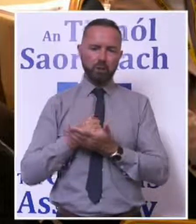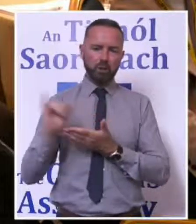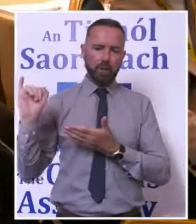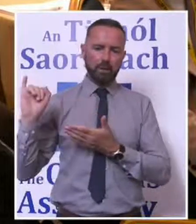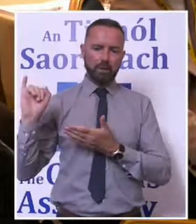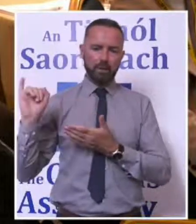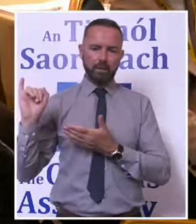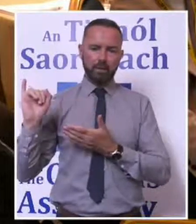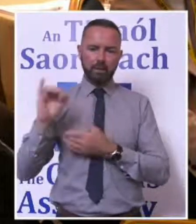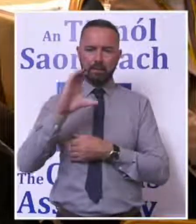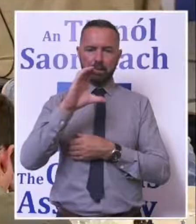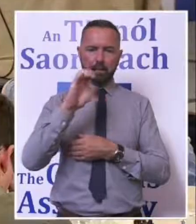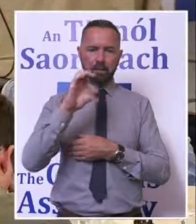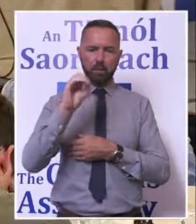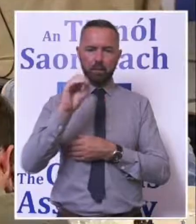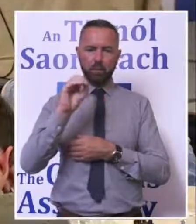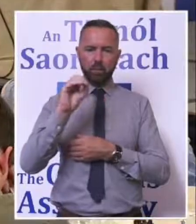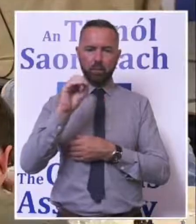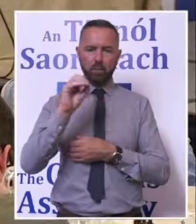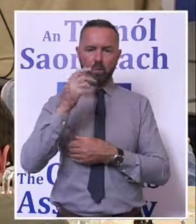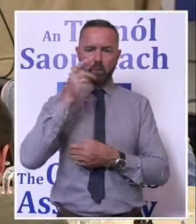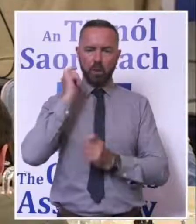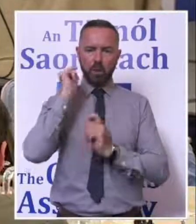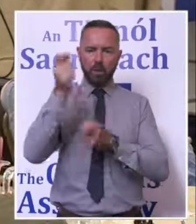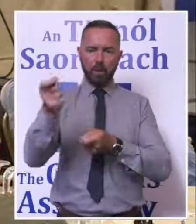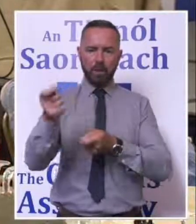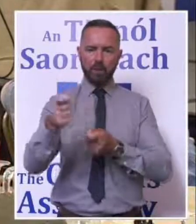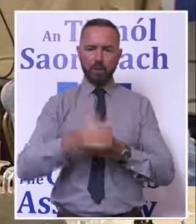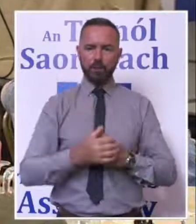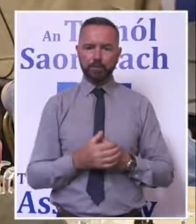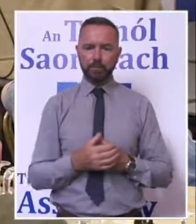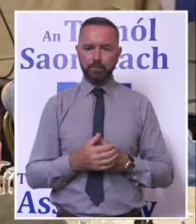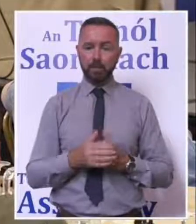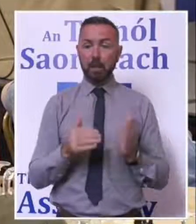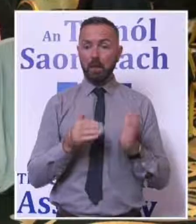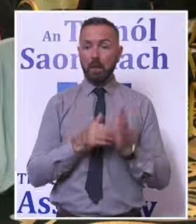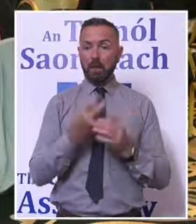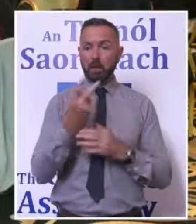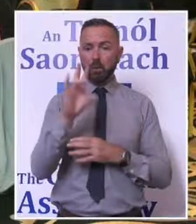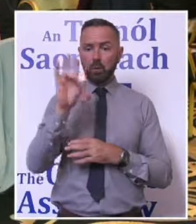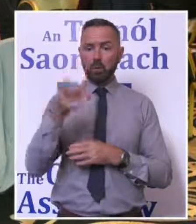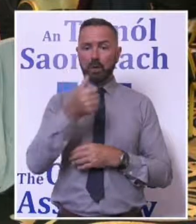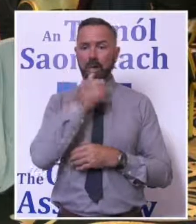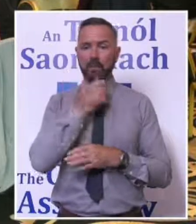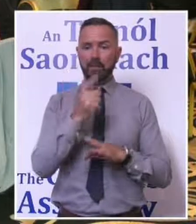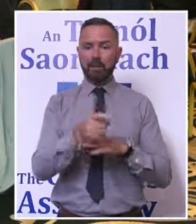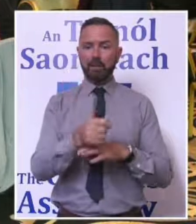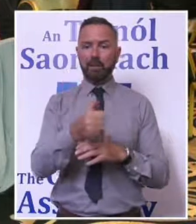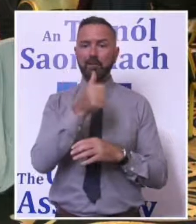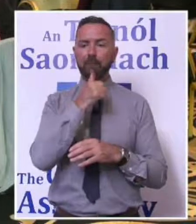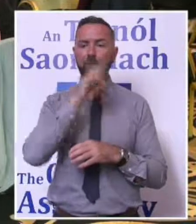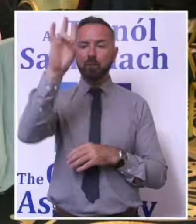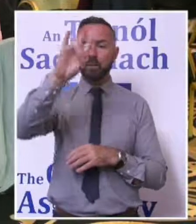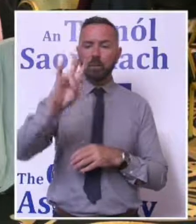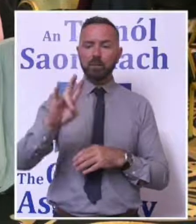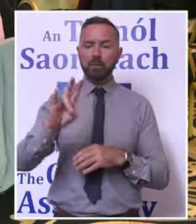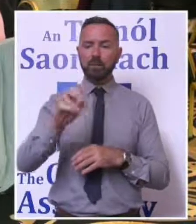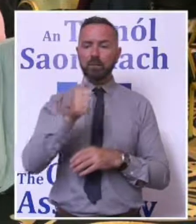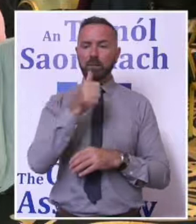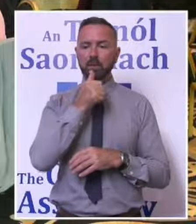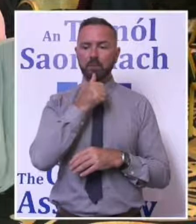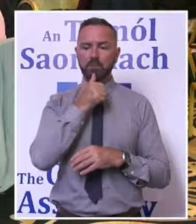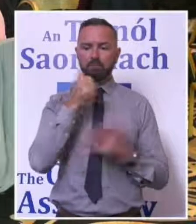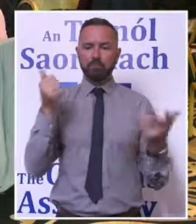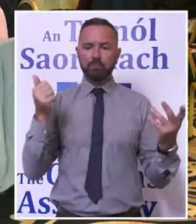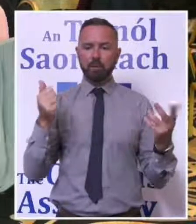the CEO nomination? Yep, I can give 2 quick answers there. On the first question, I don't think there is